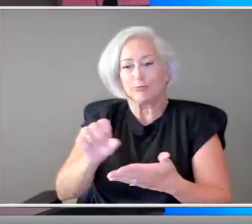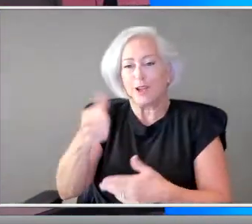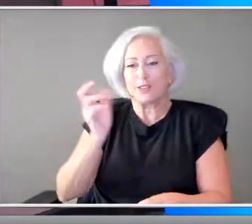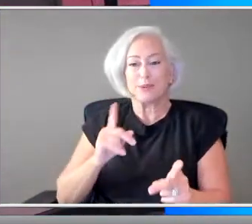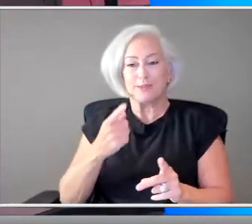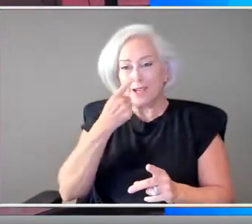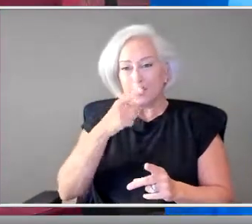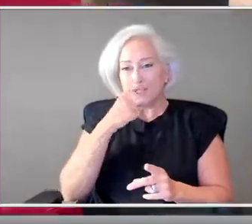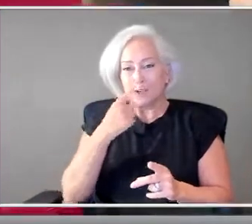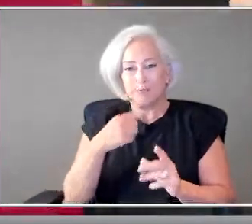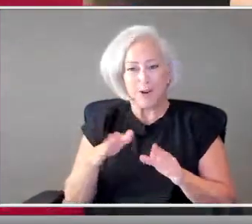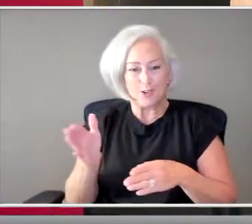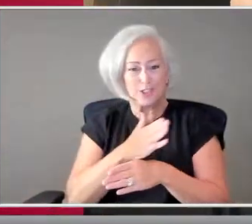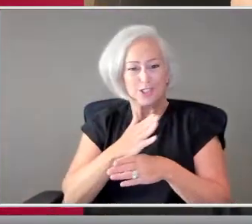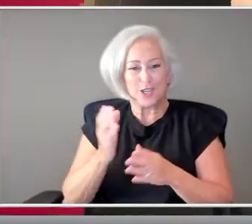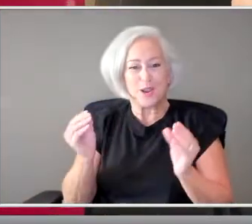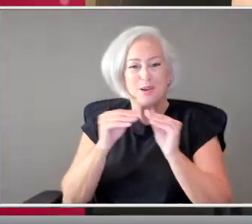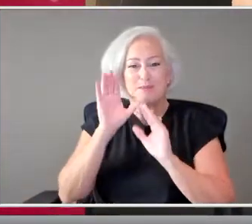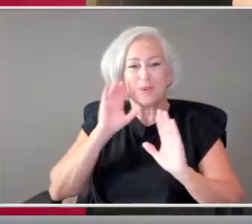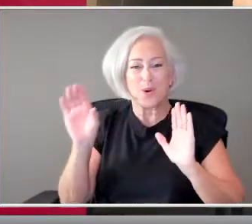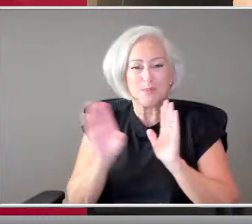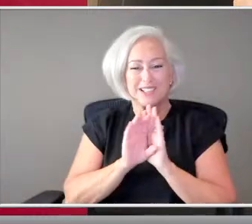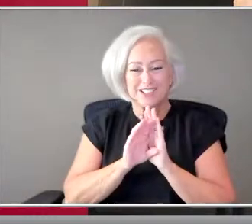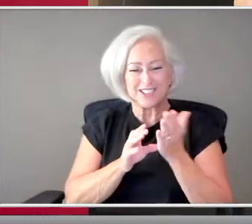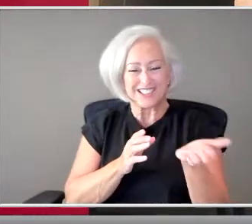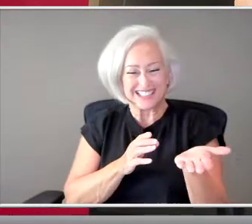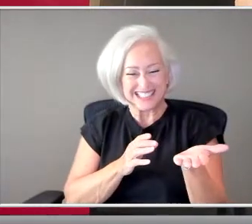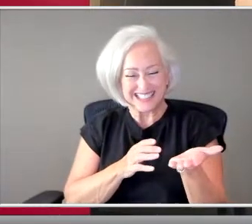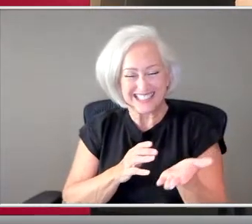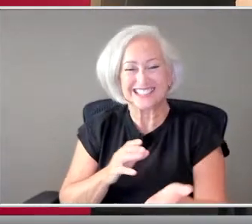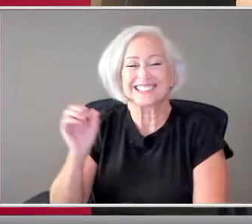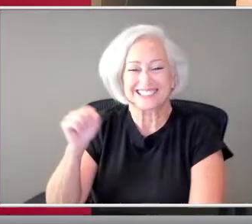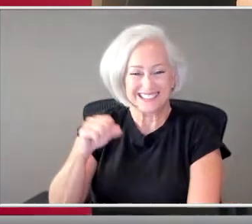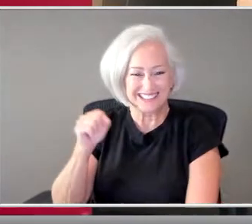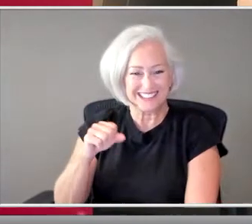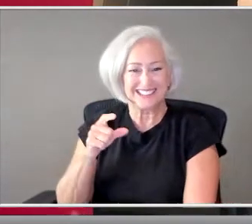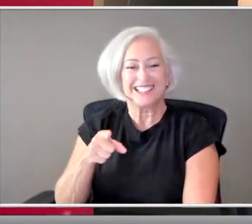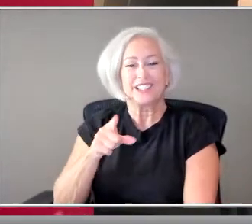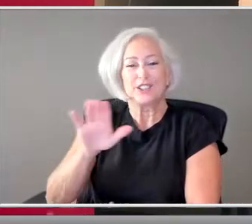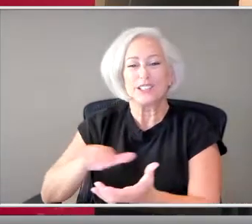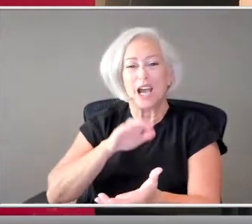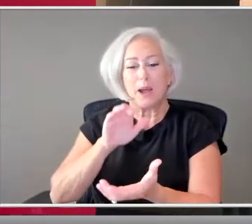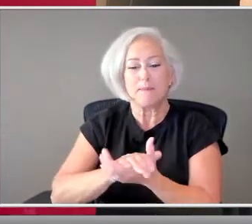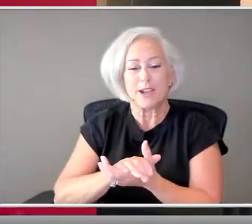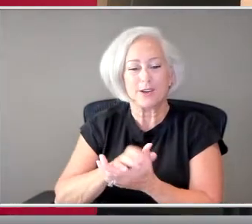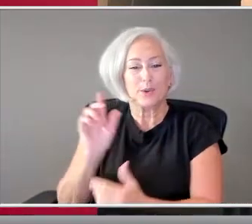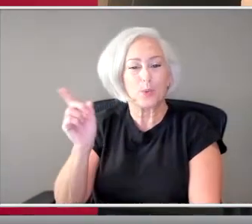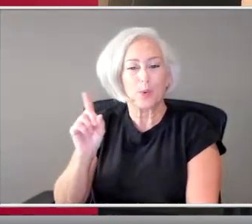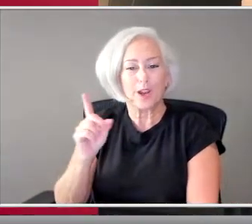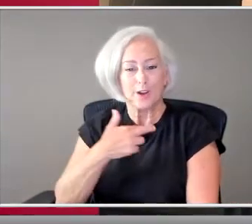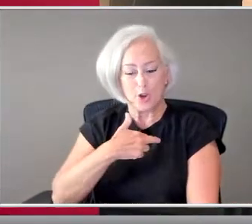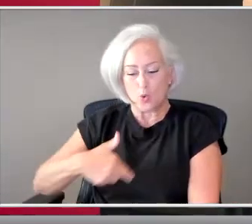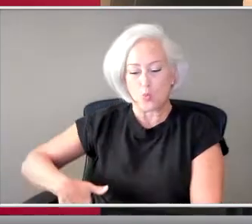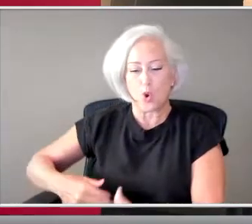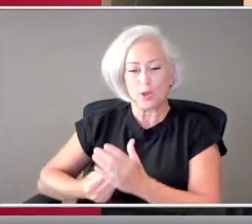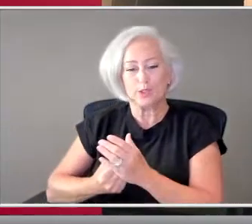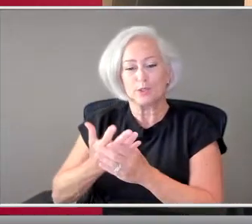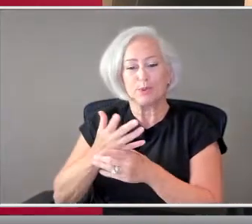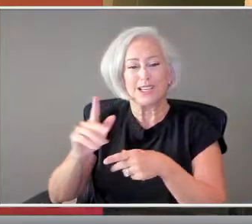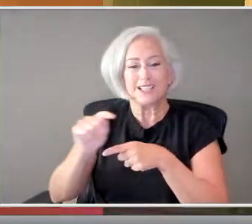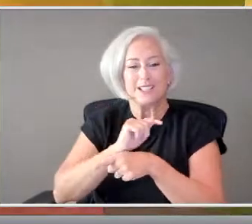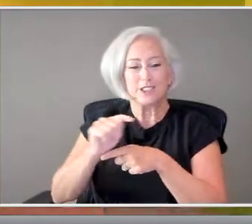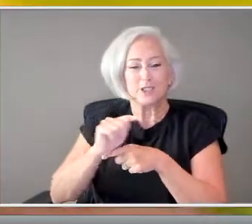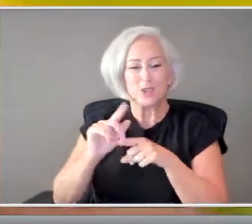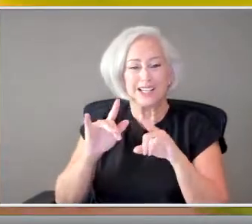gosh, absolutely, please do. This made me so happy. You got married at the Royal Spring Training Camp. Yes. The